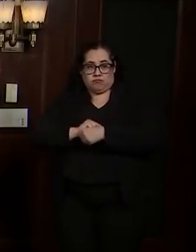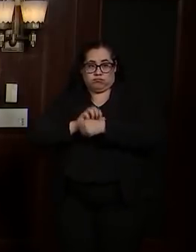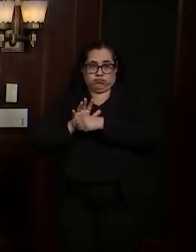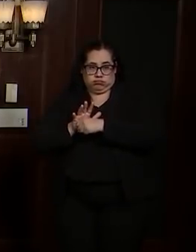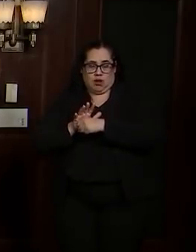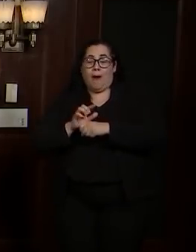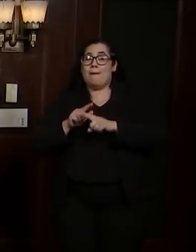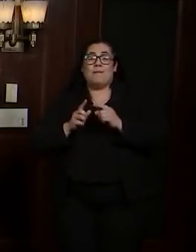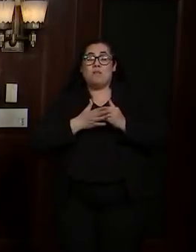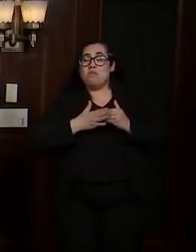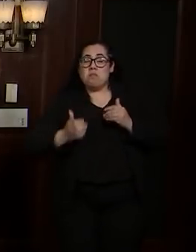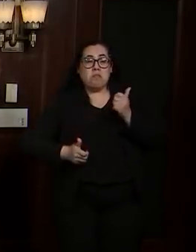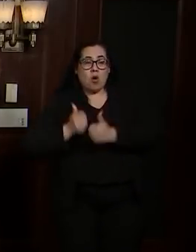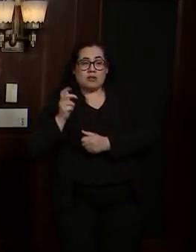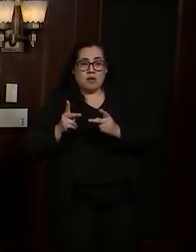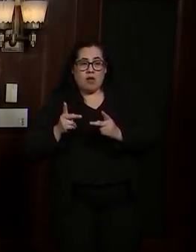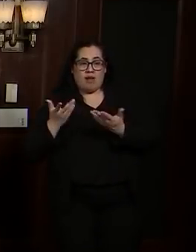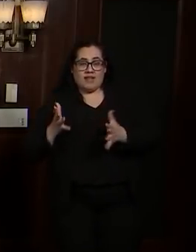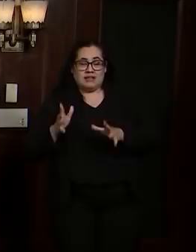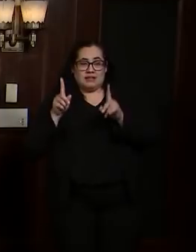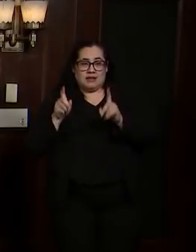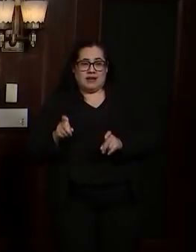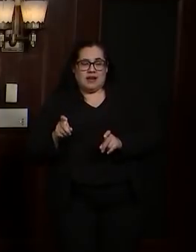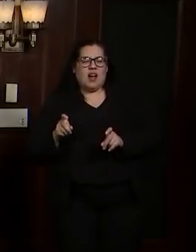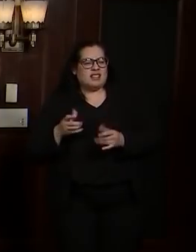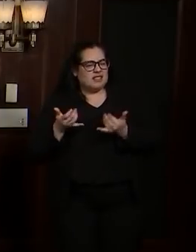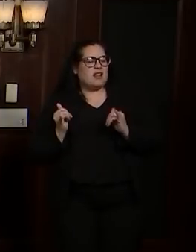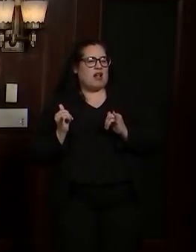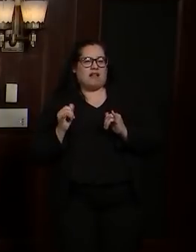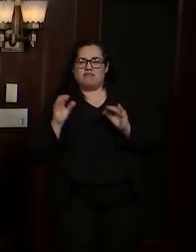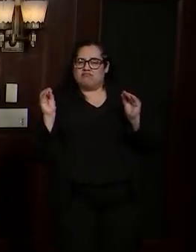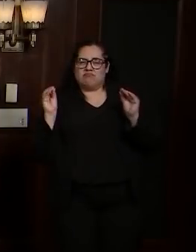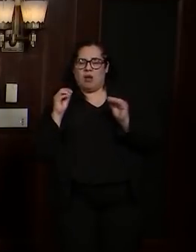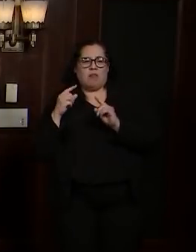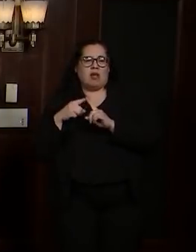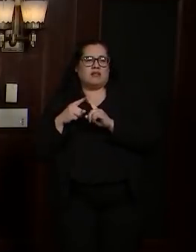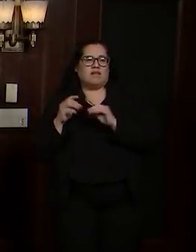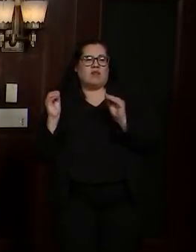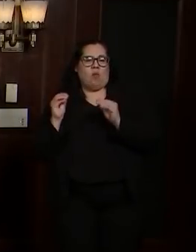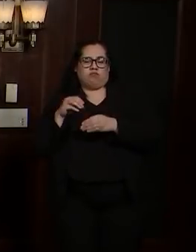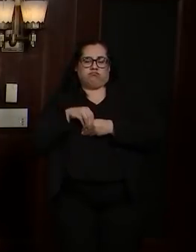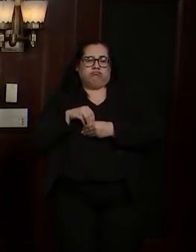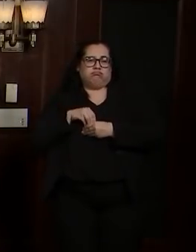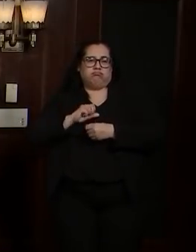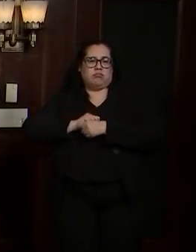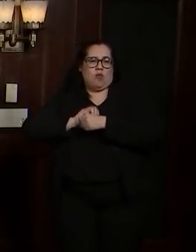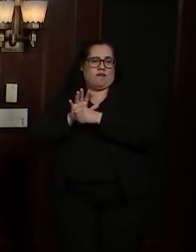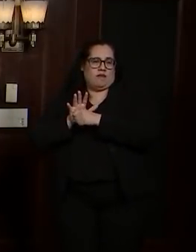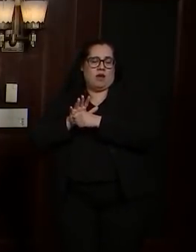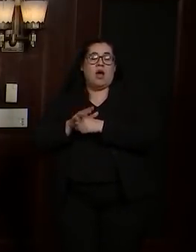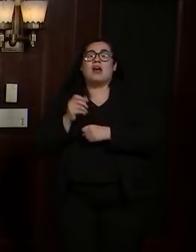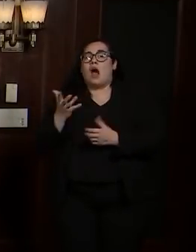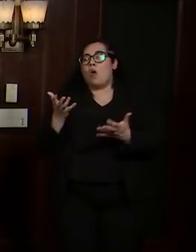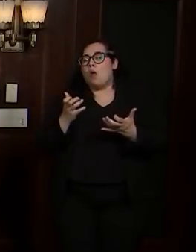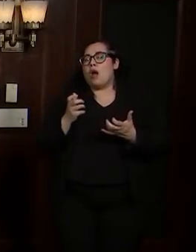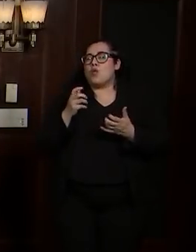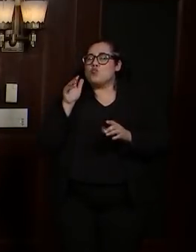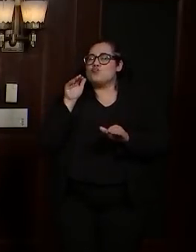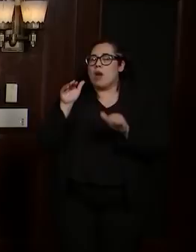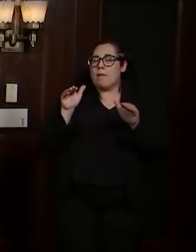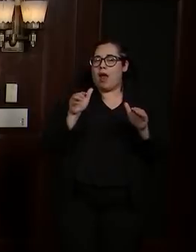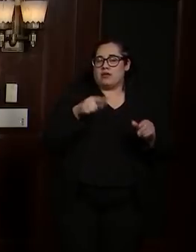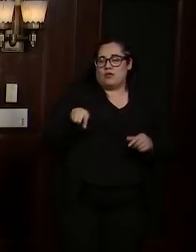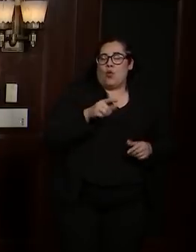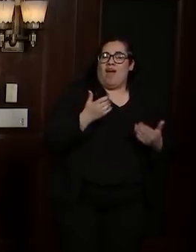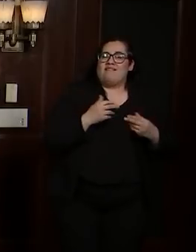COVID-19. The vast majority of people who are tested are still not positive for COVID-19. So I want to remind